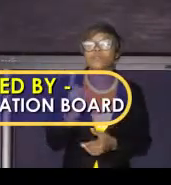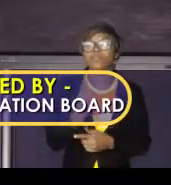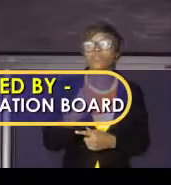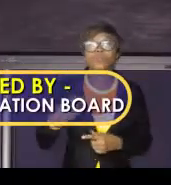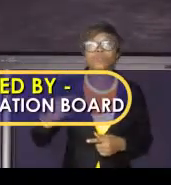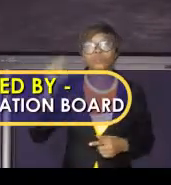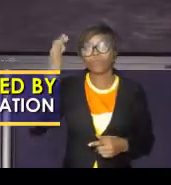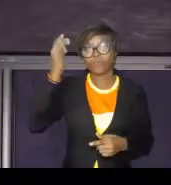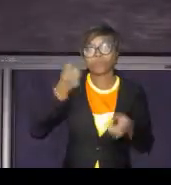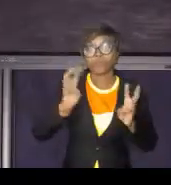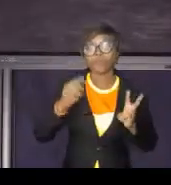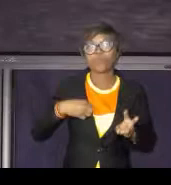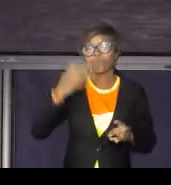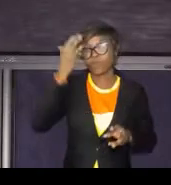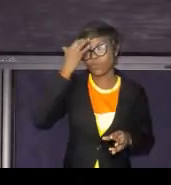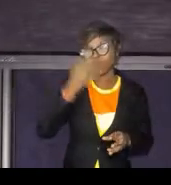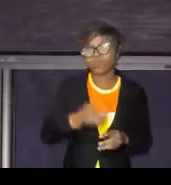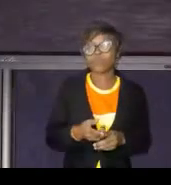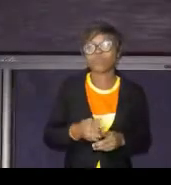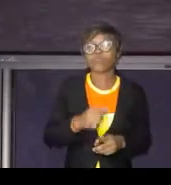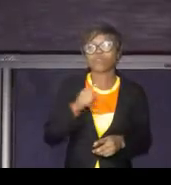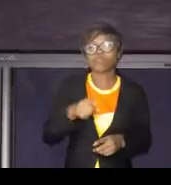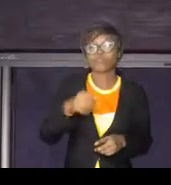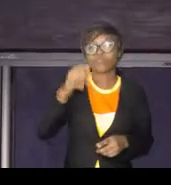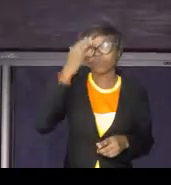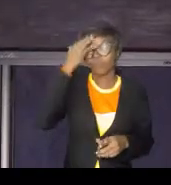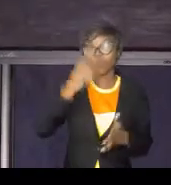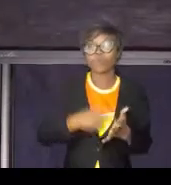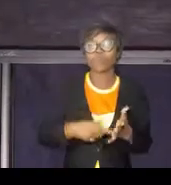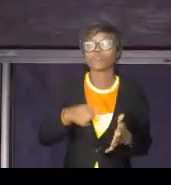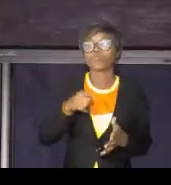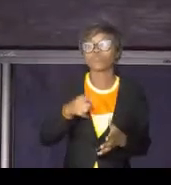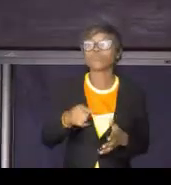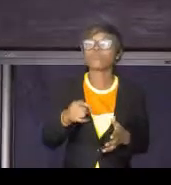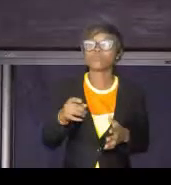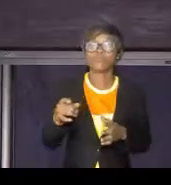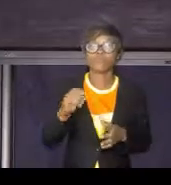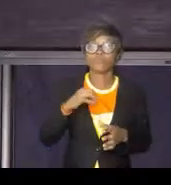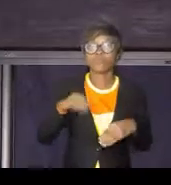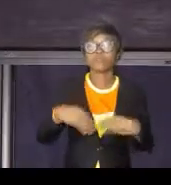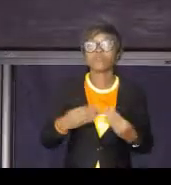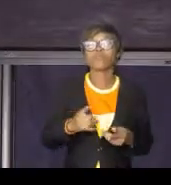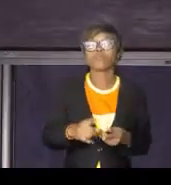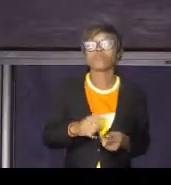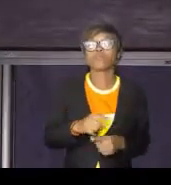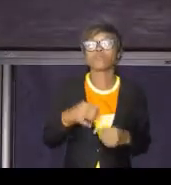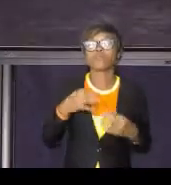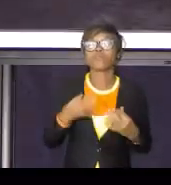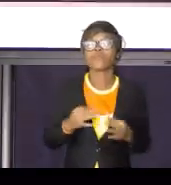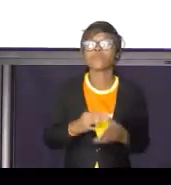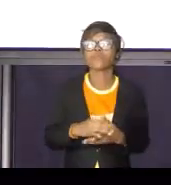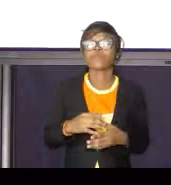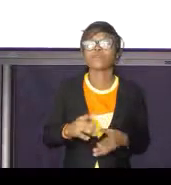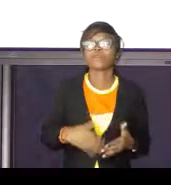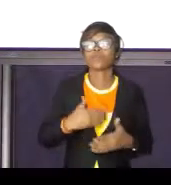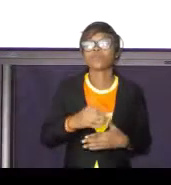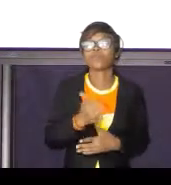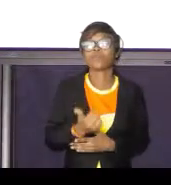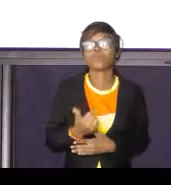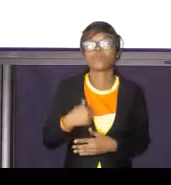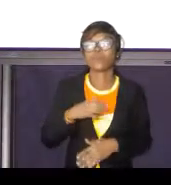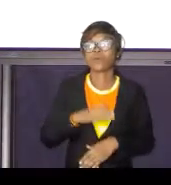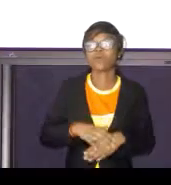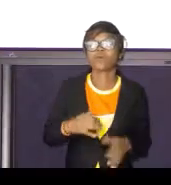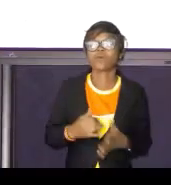to identify you. You know what's in it when you do your homework promptly. Now to the next